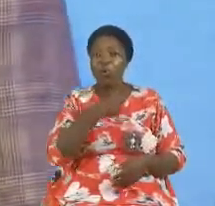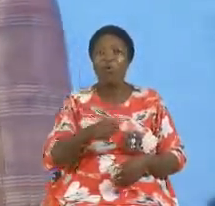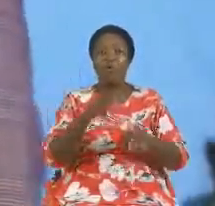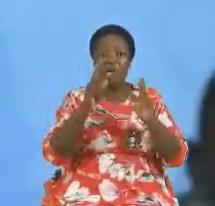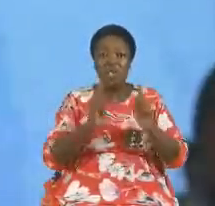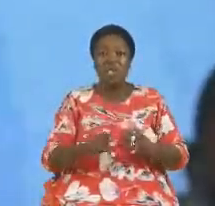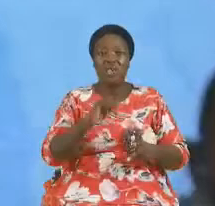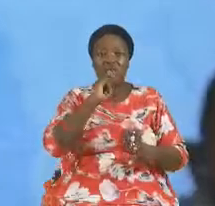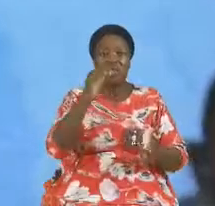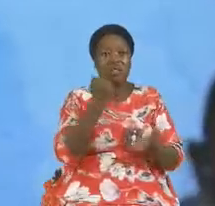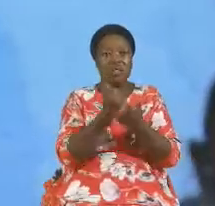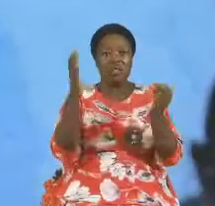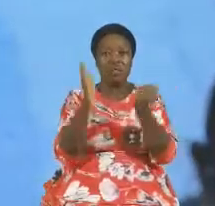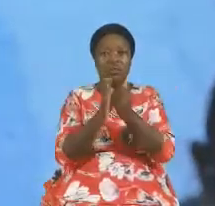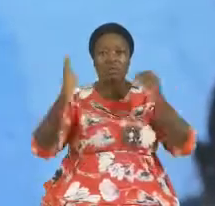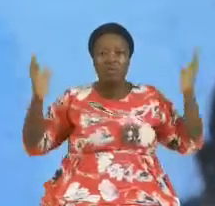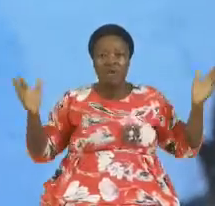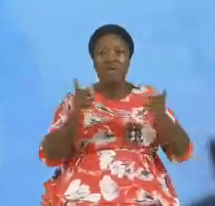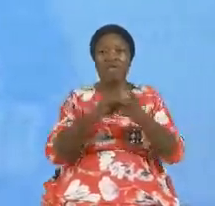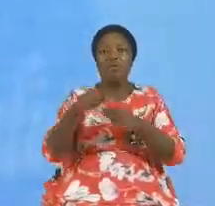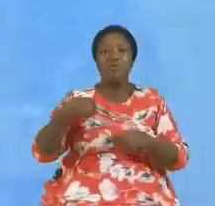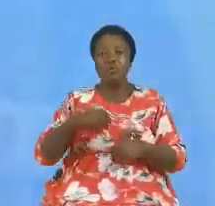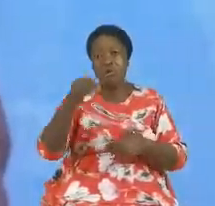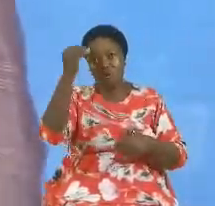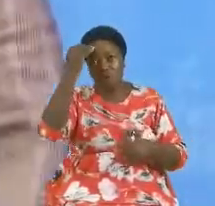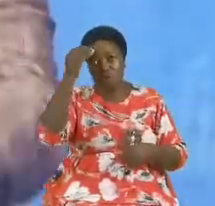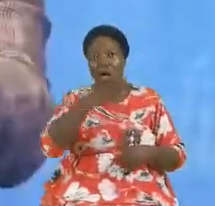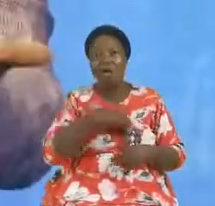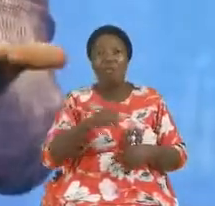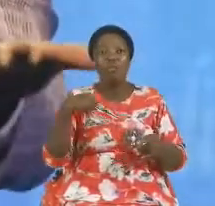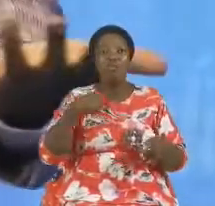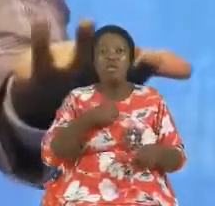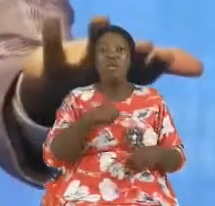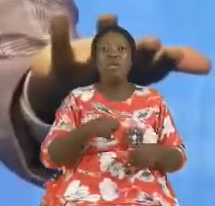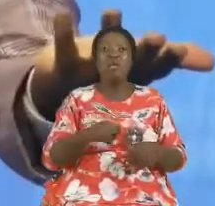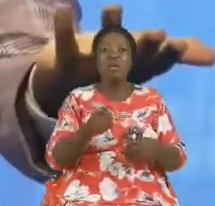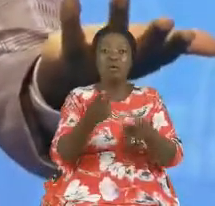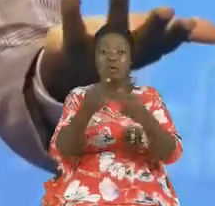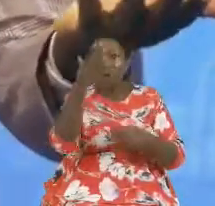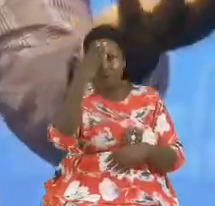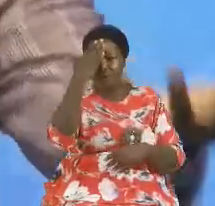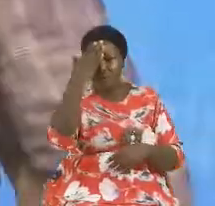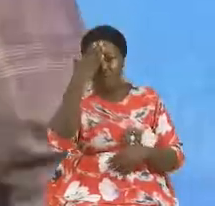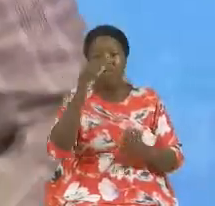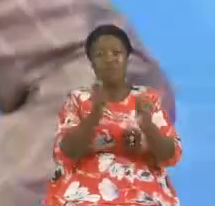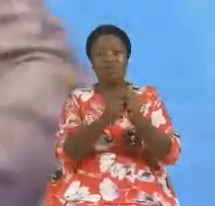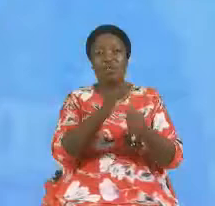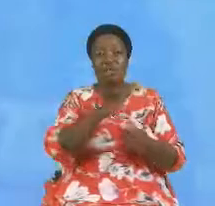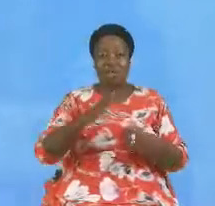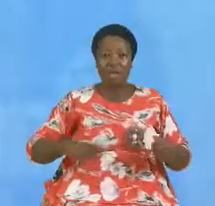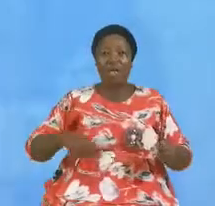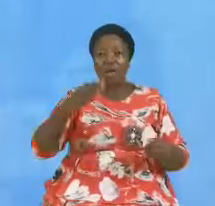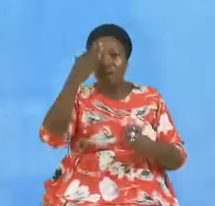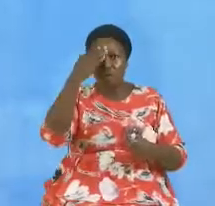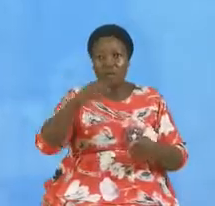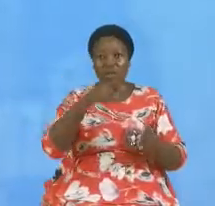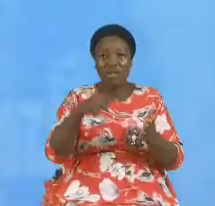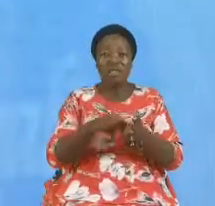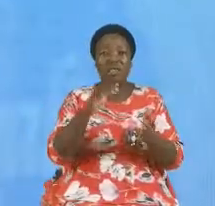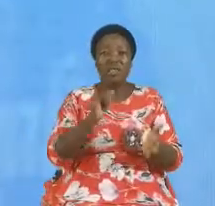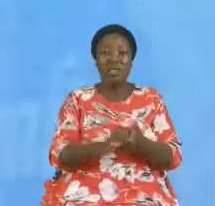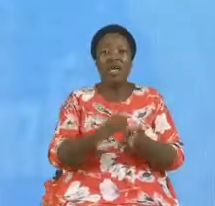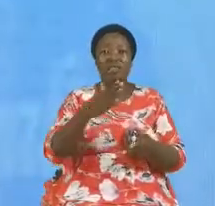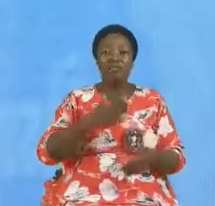nature, that old personality is crucified, and we identify with Christ. It says,